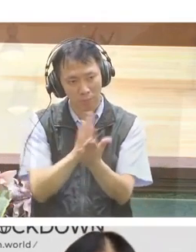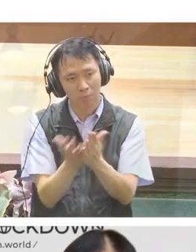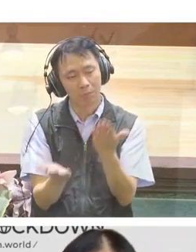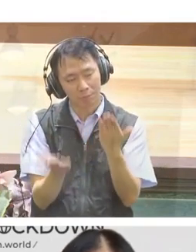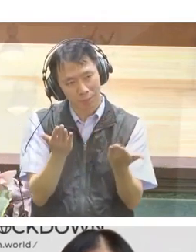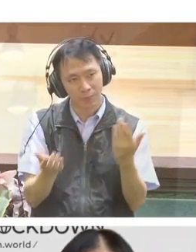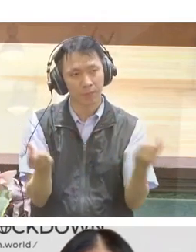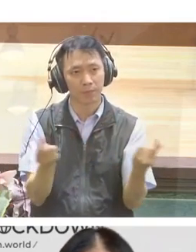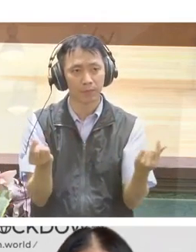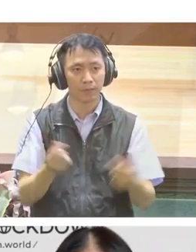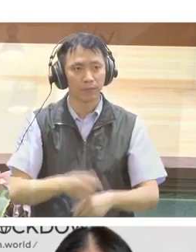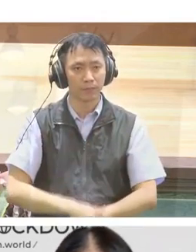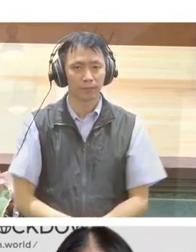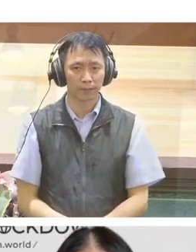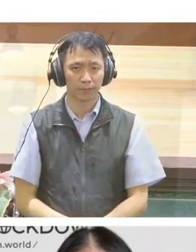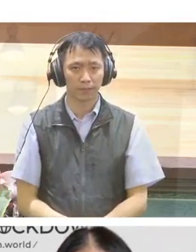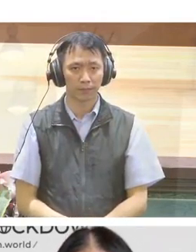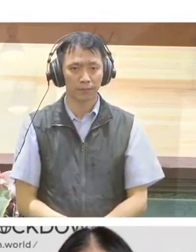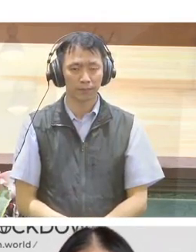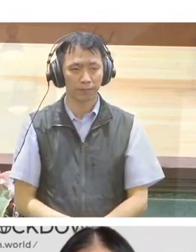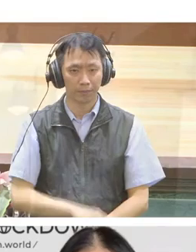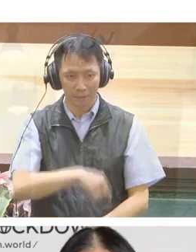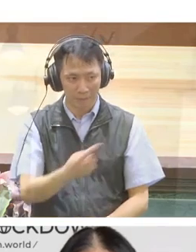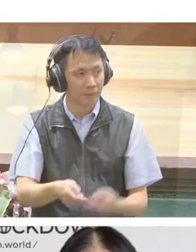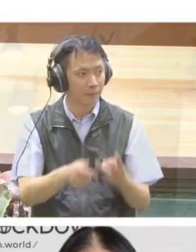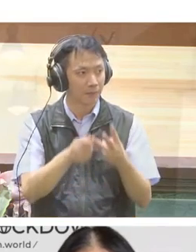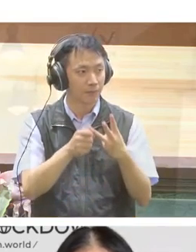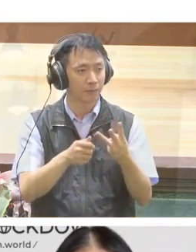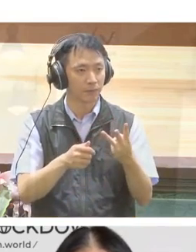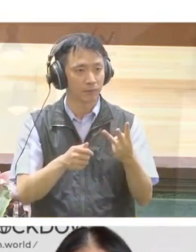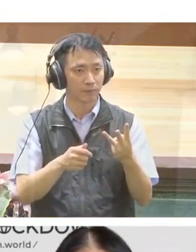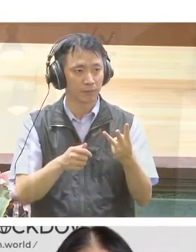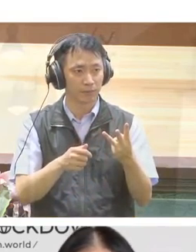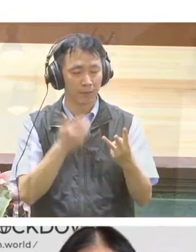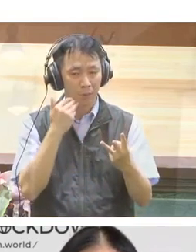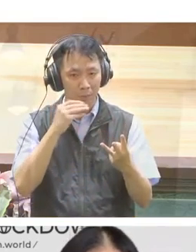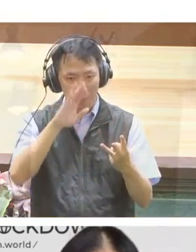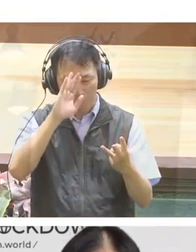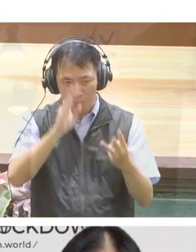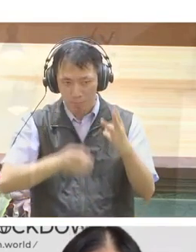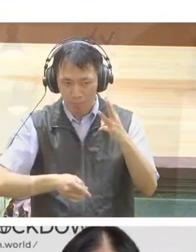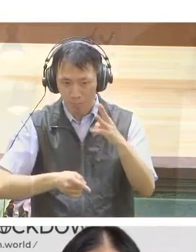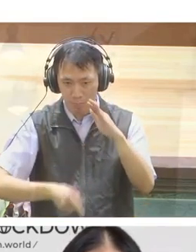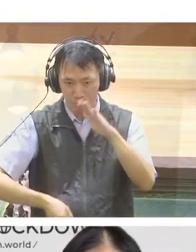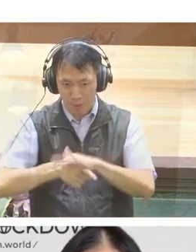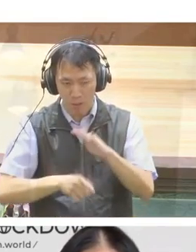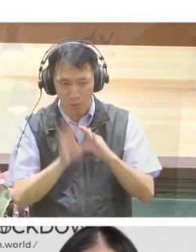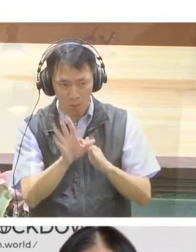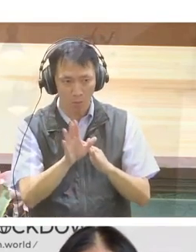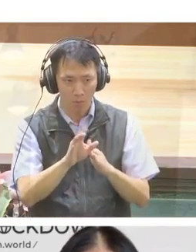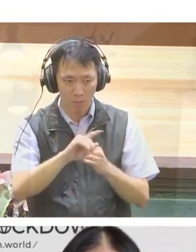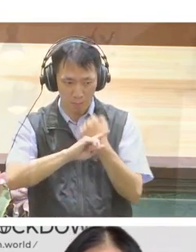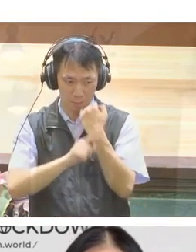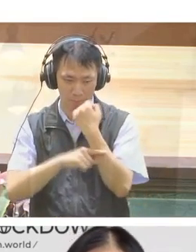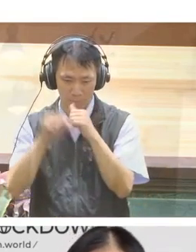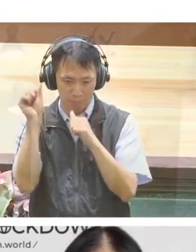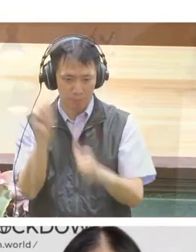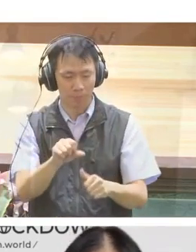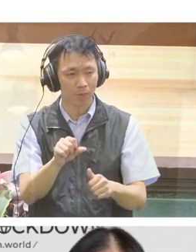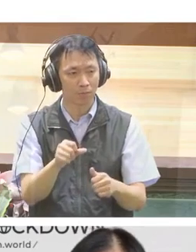they respond to a local outbreak. And this also shows how the control is getting more and more centralized. And